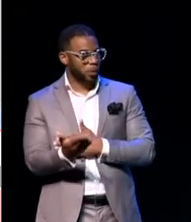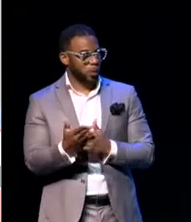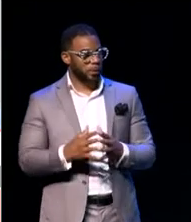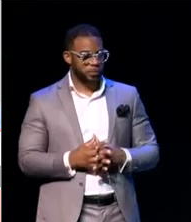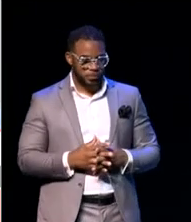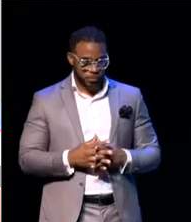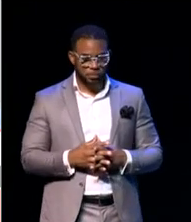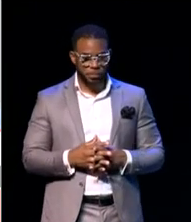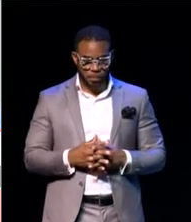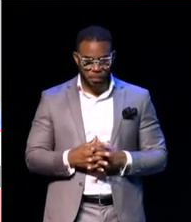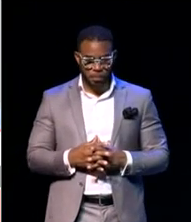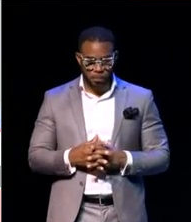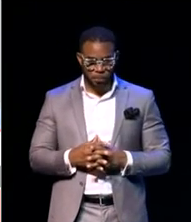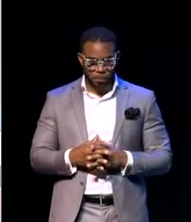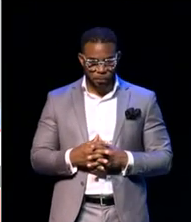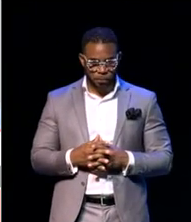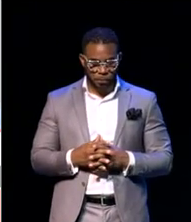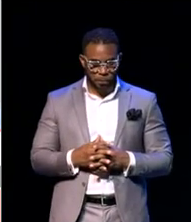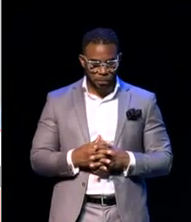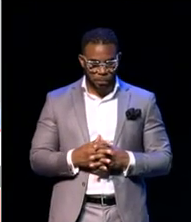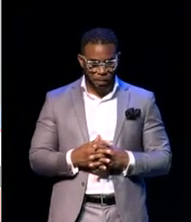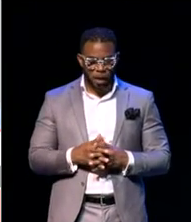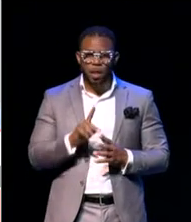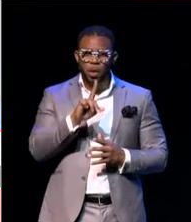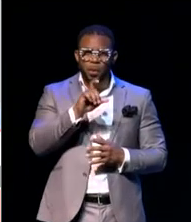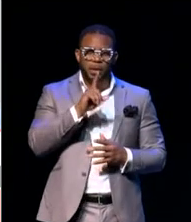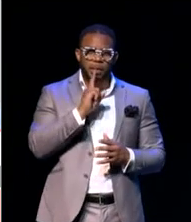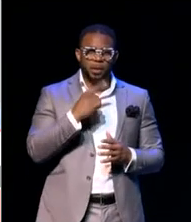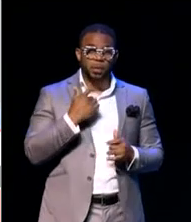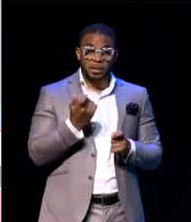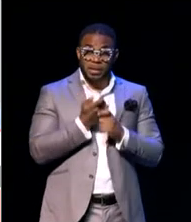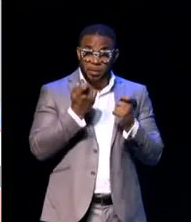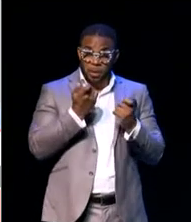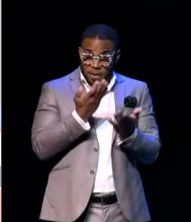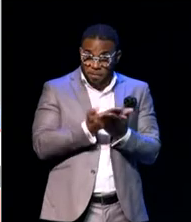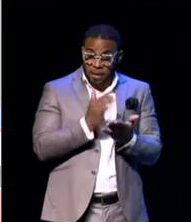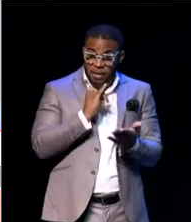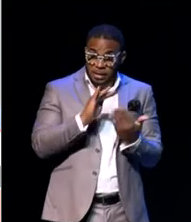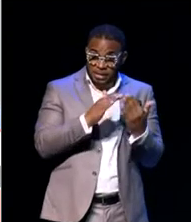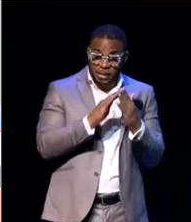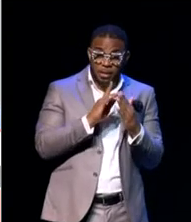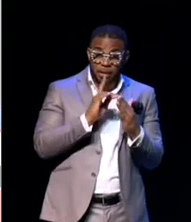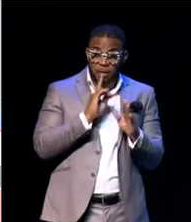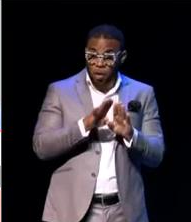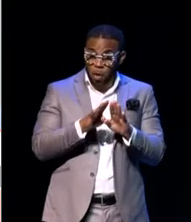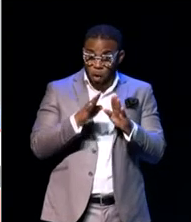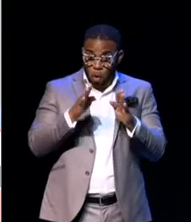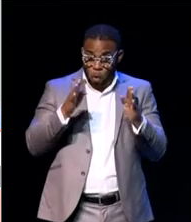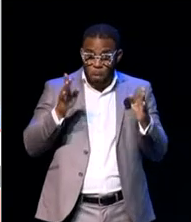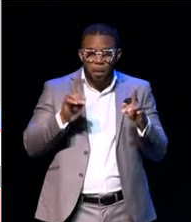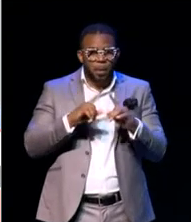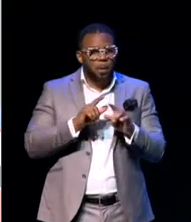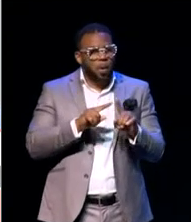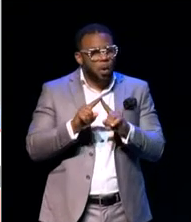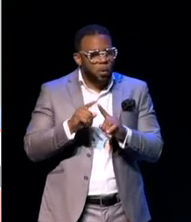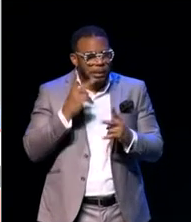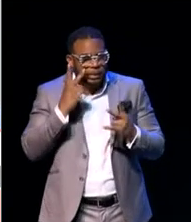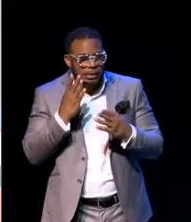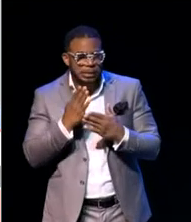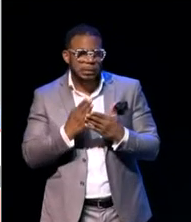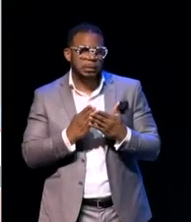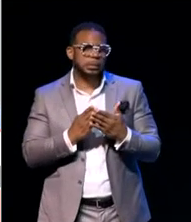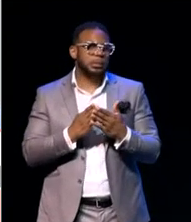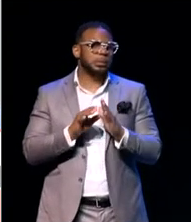morning. And so the question is, we're celebrating the fact that the city is opening, but we're also seeing